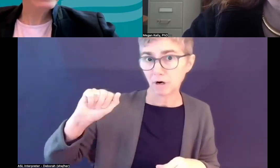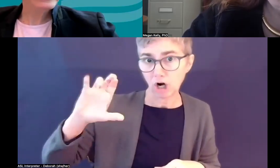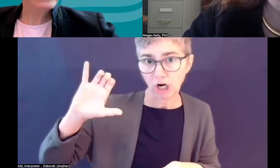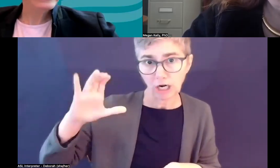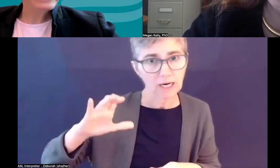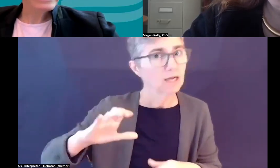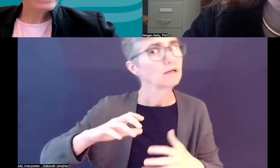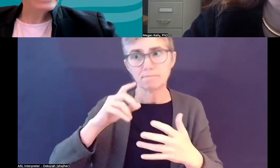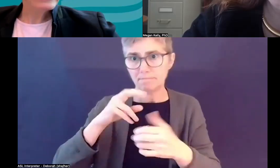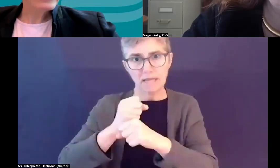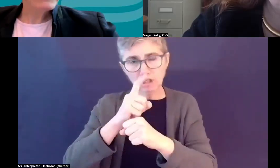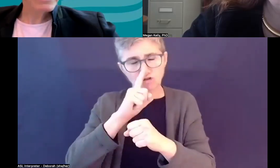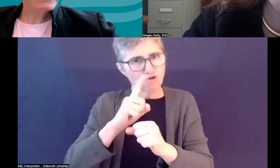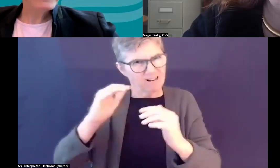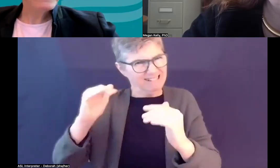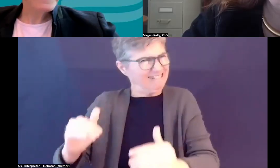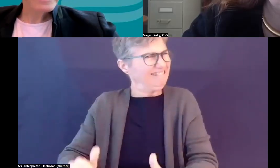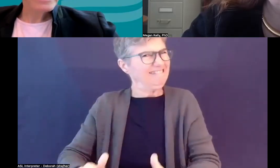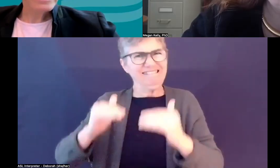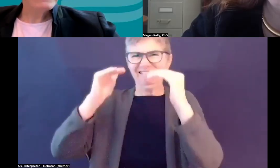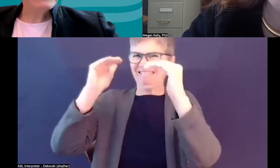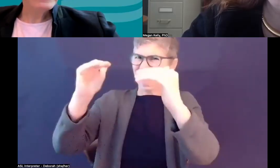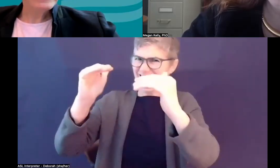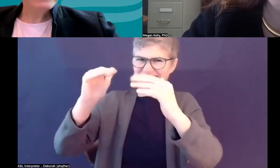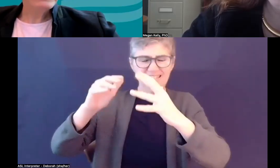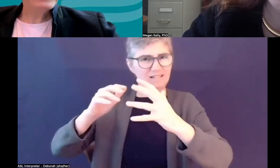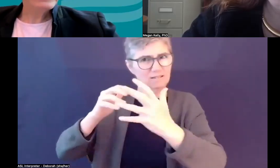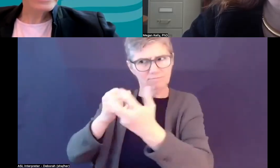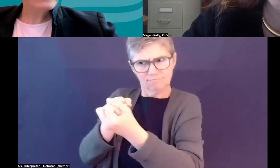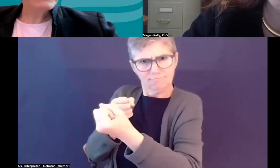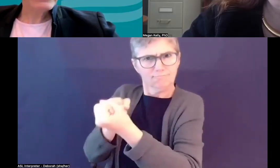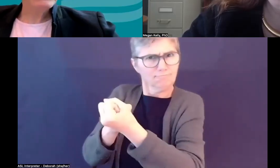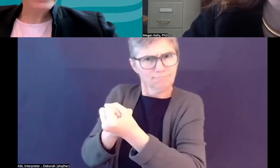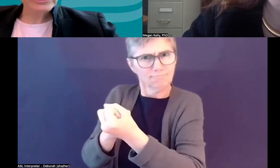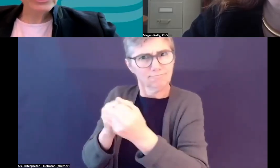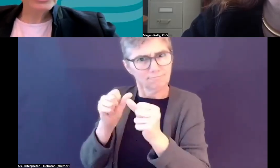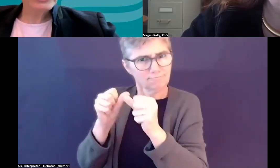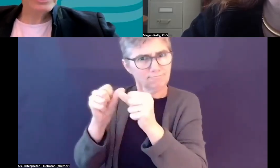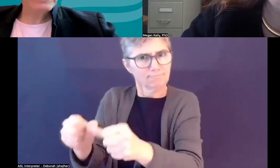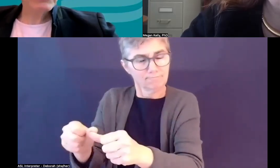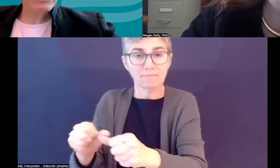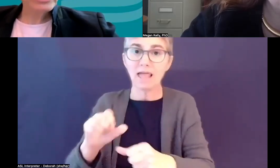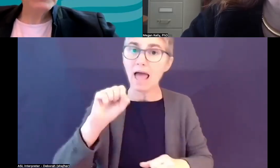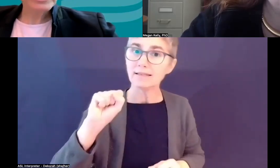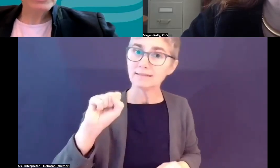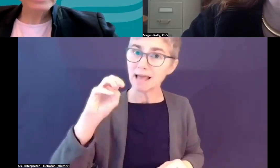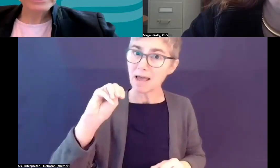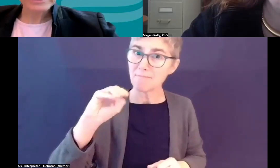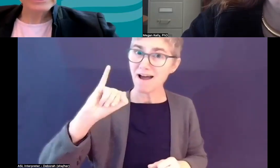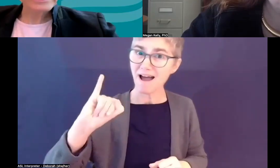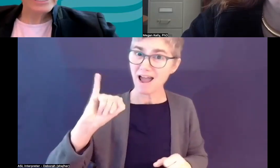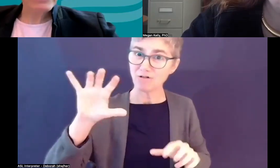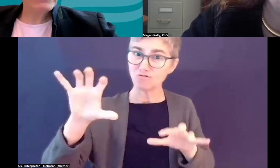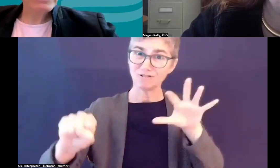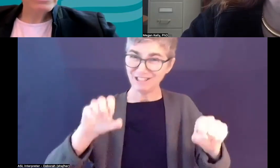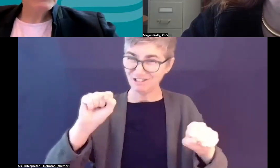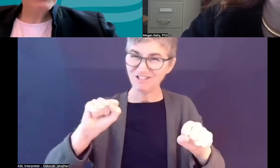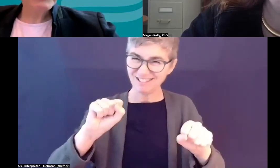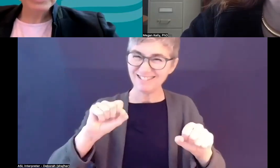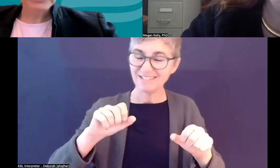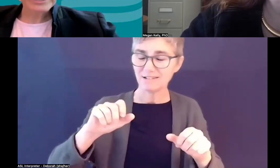high fidelity to the model. In the SMI REACH project, we saw listening at